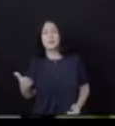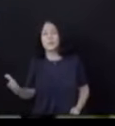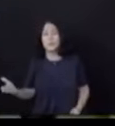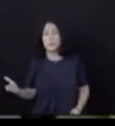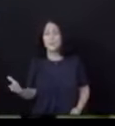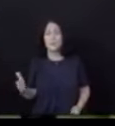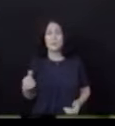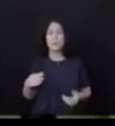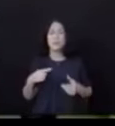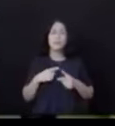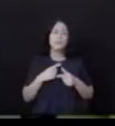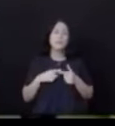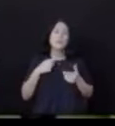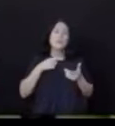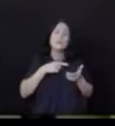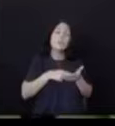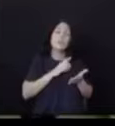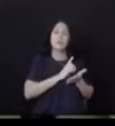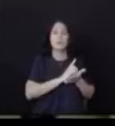then this week